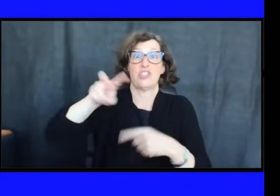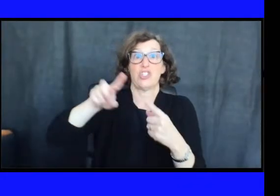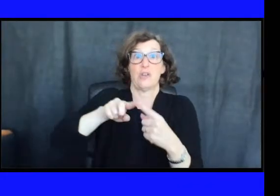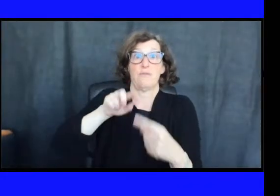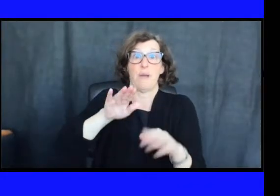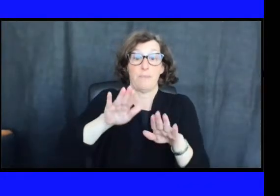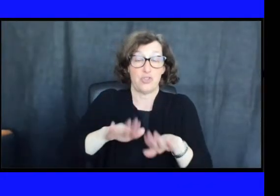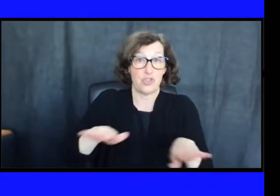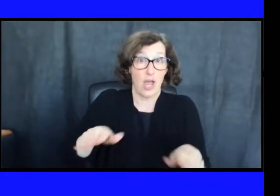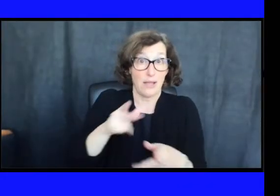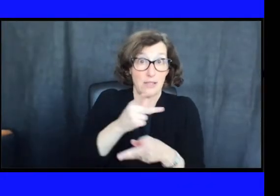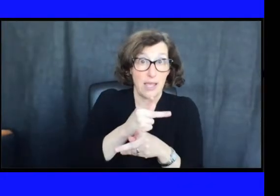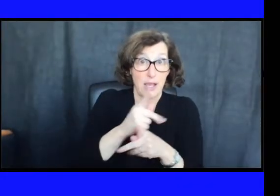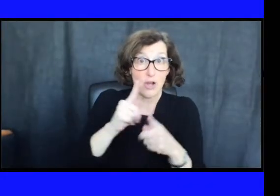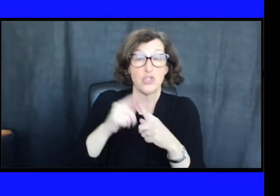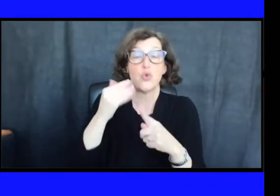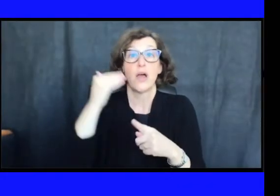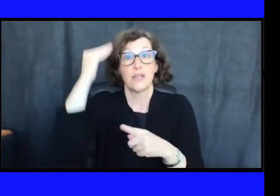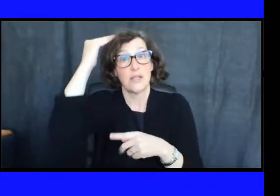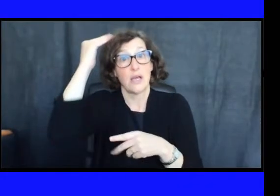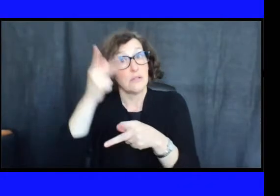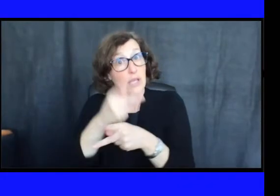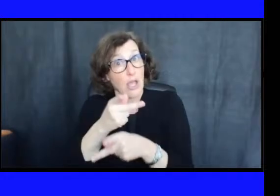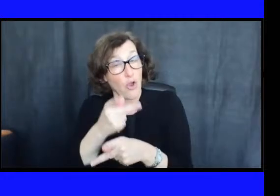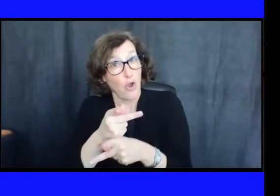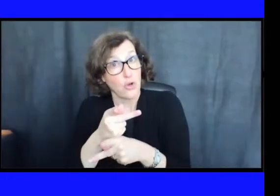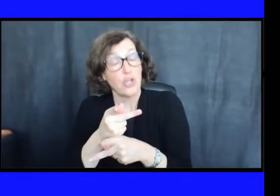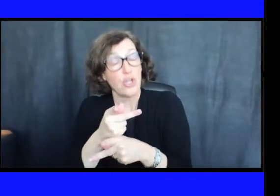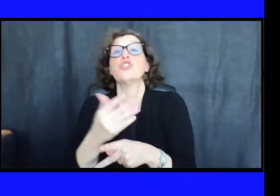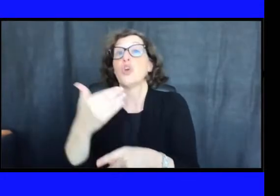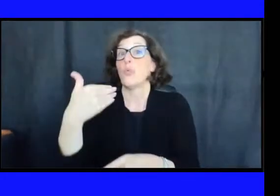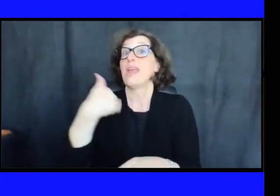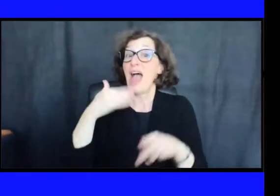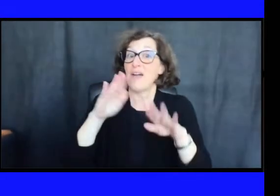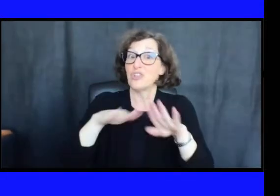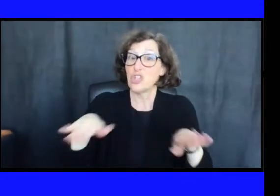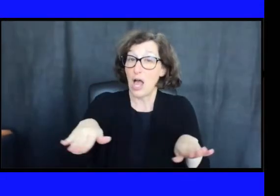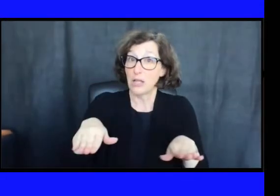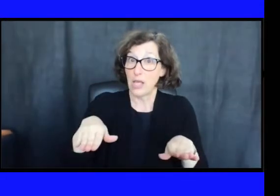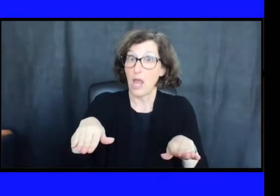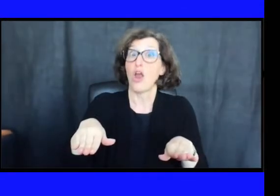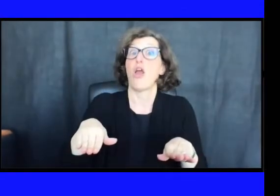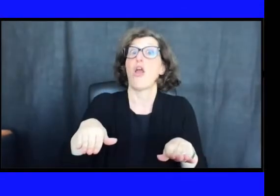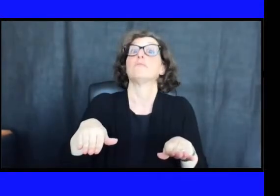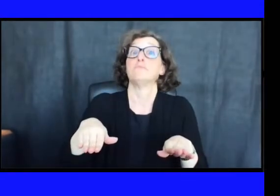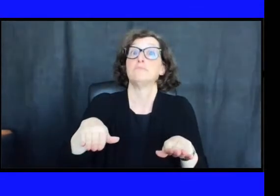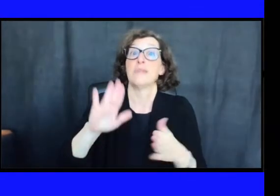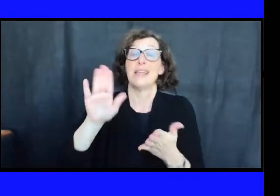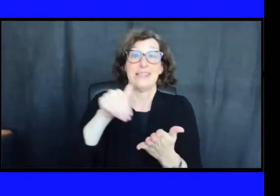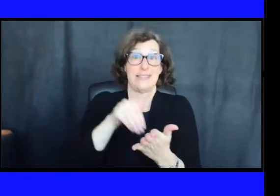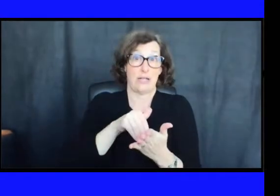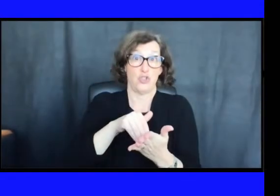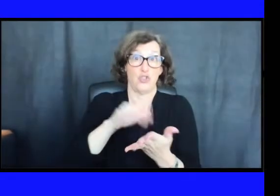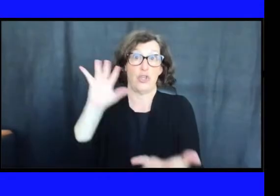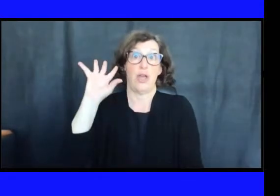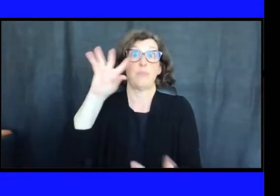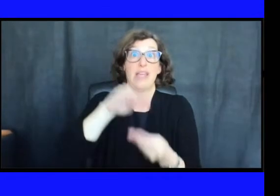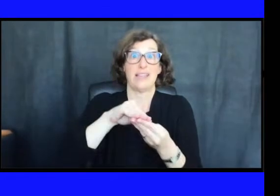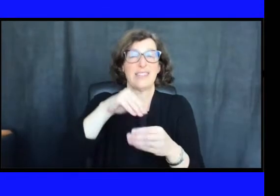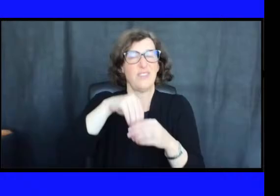locations are to be determined. So in our last Equity of Care work group meeting, we reviewed the